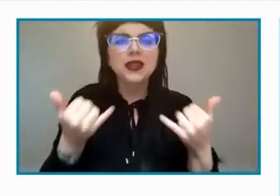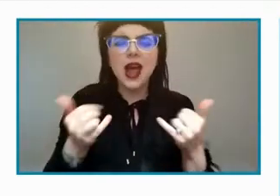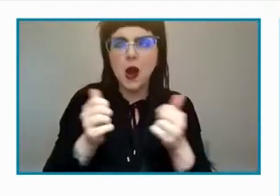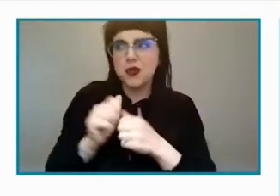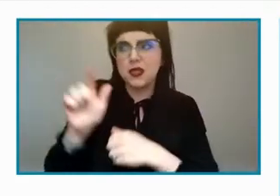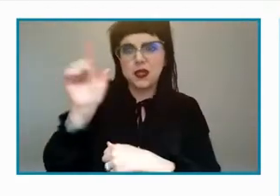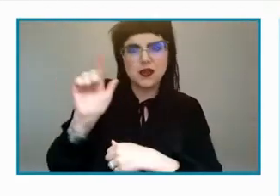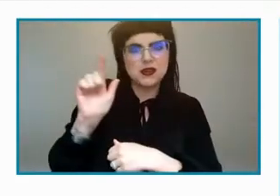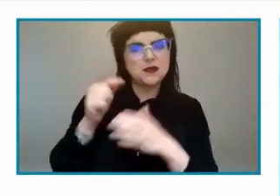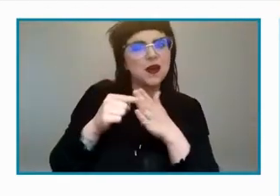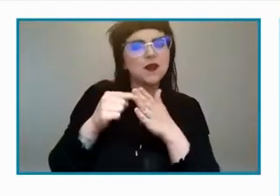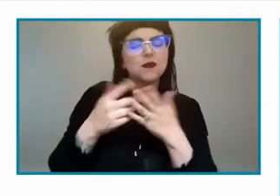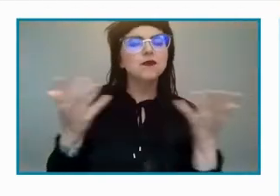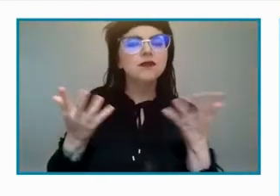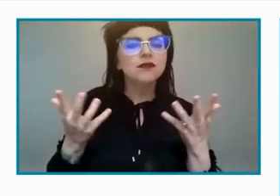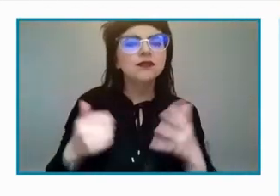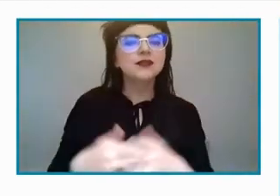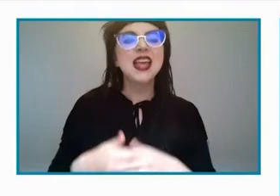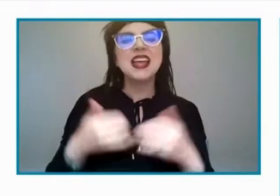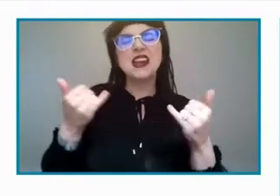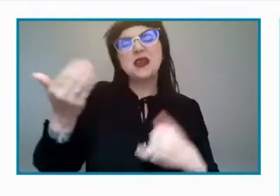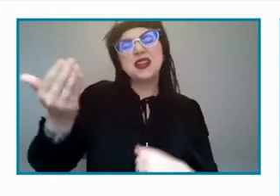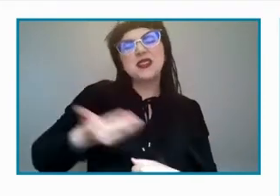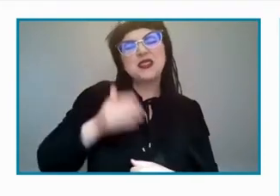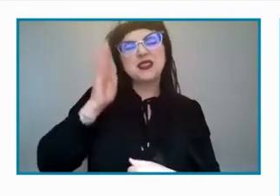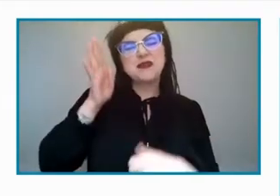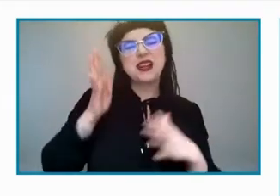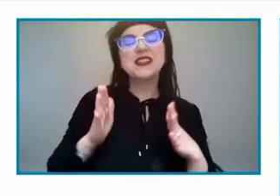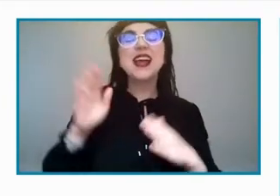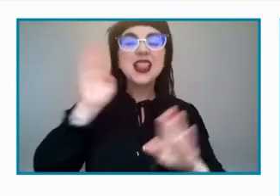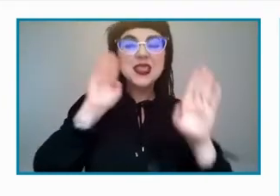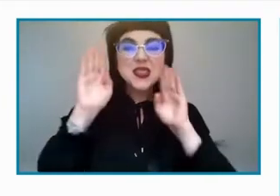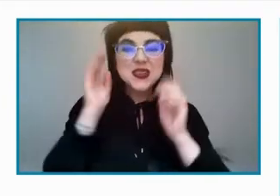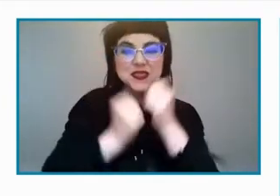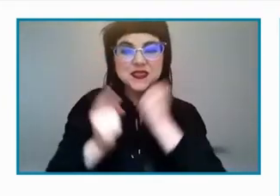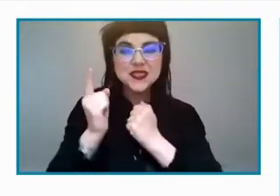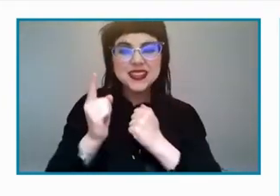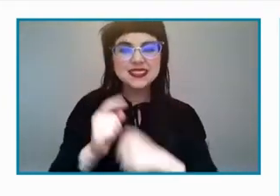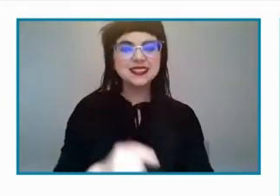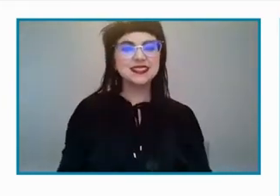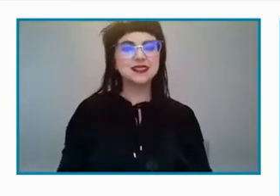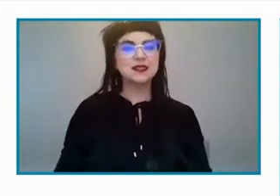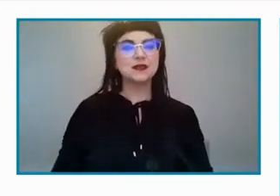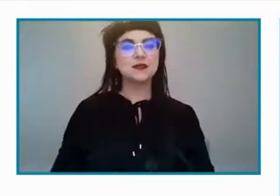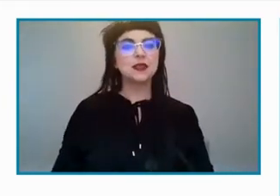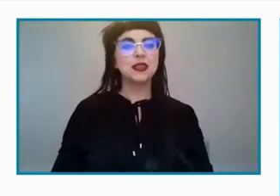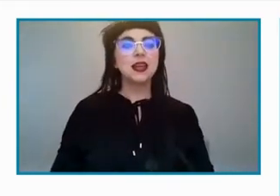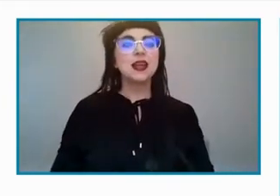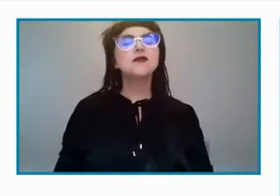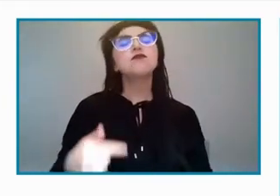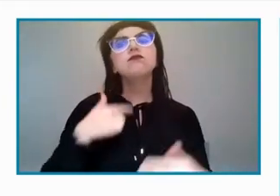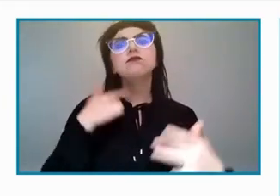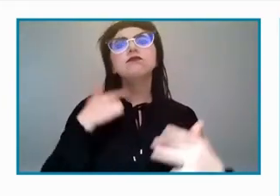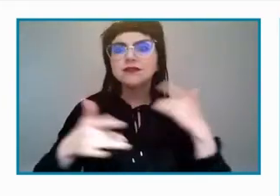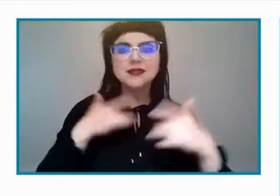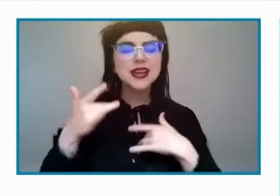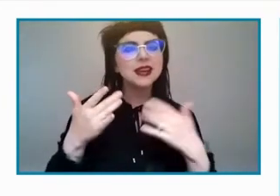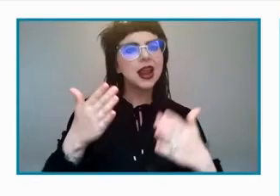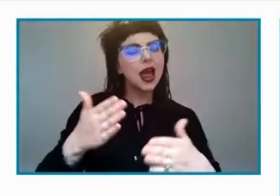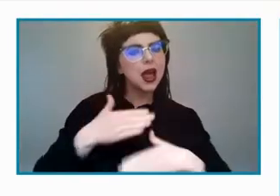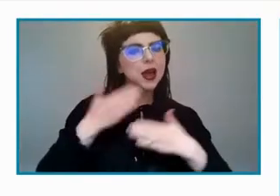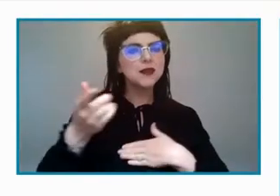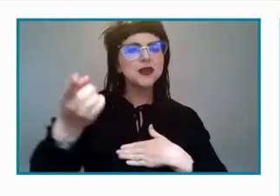I'm going to introduce our speakers now. Hi, everyone. So I'm delighted to welcome everyone